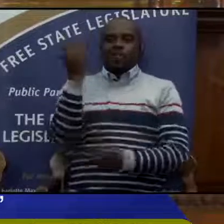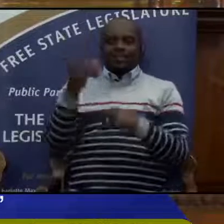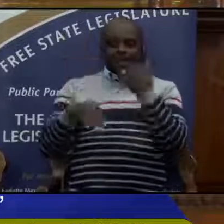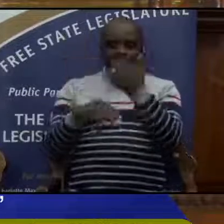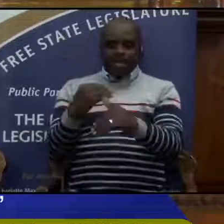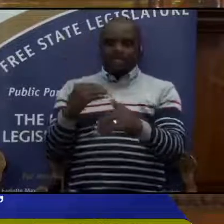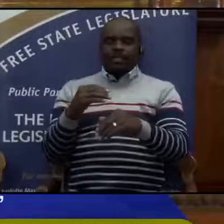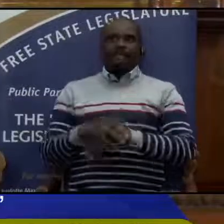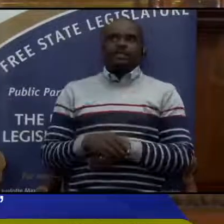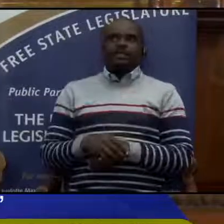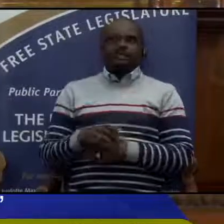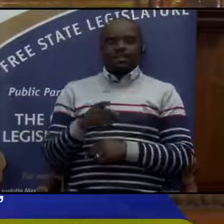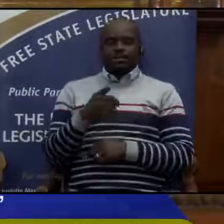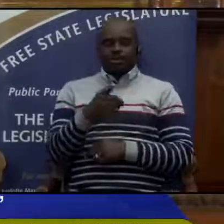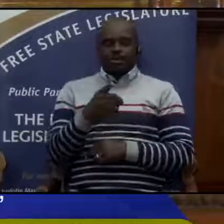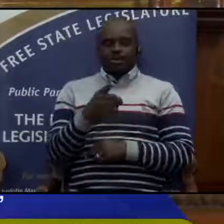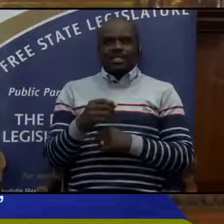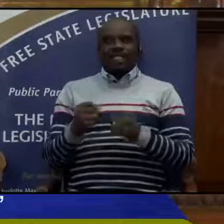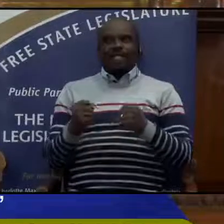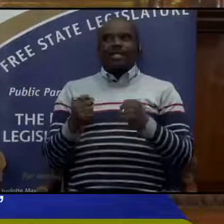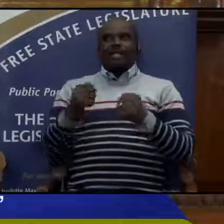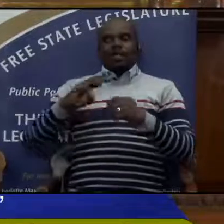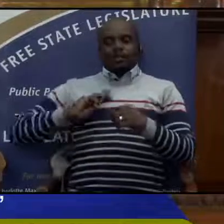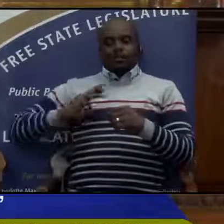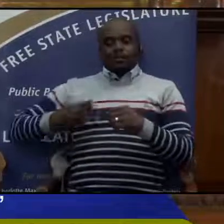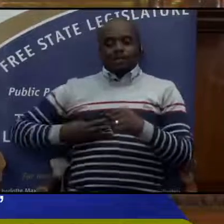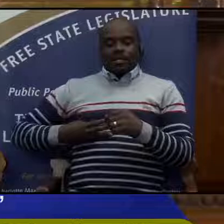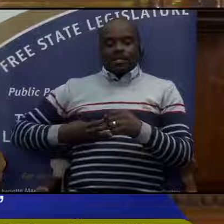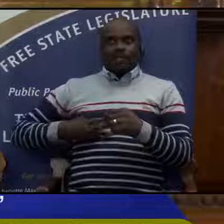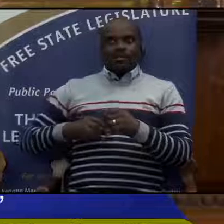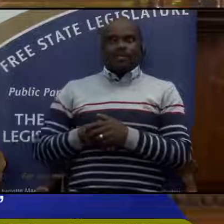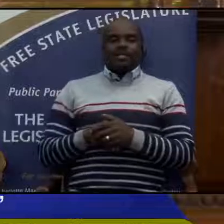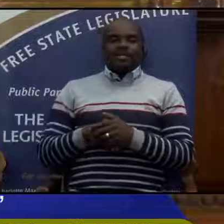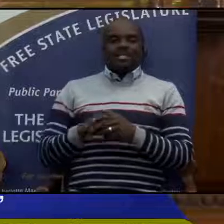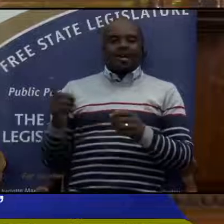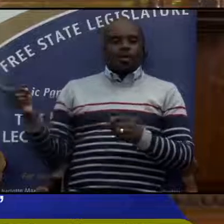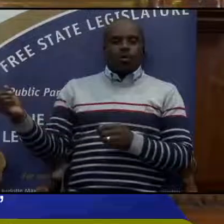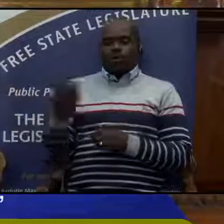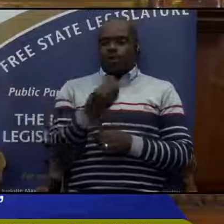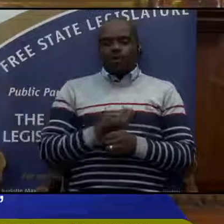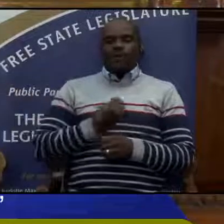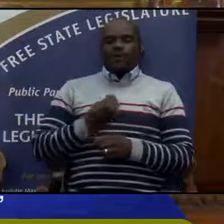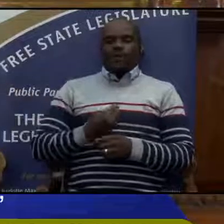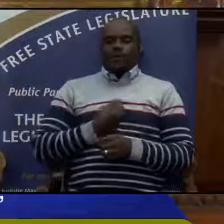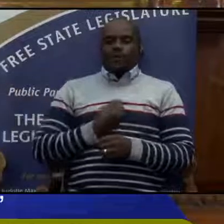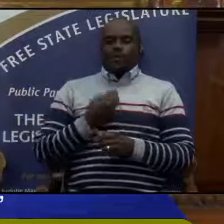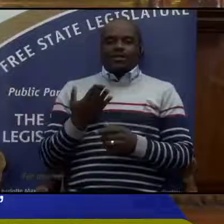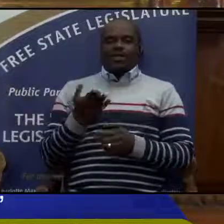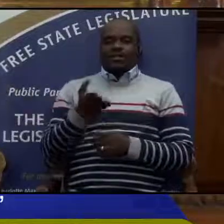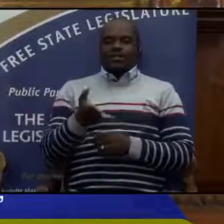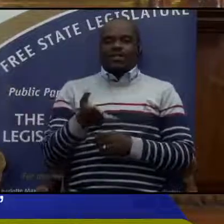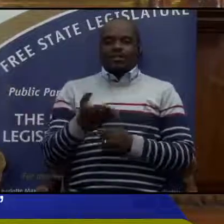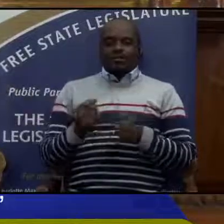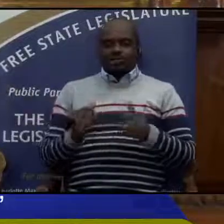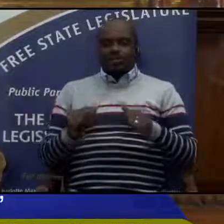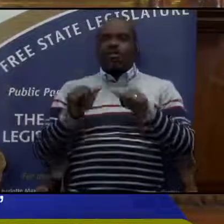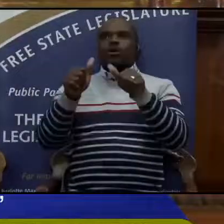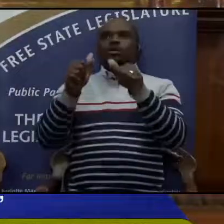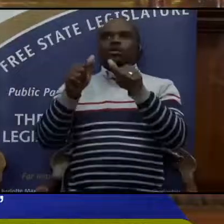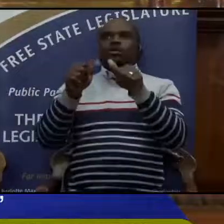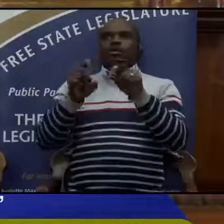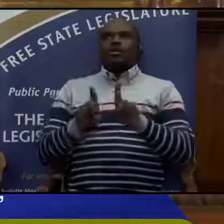basadi le batjha bohle ba atlehileng hobane ba thusitswe ke puso ya